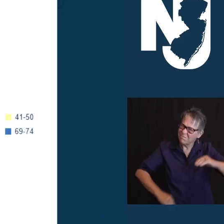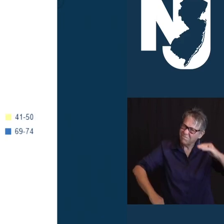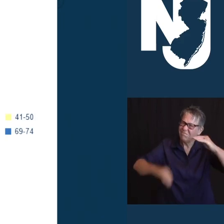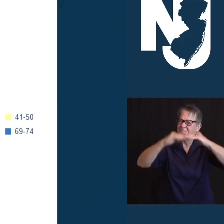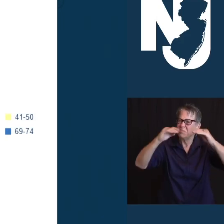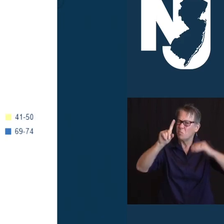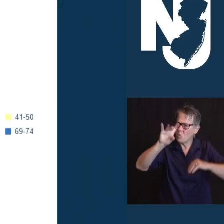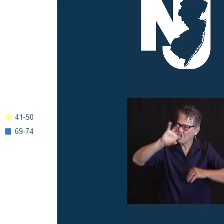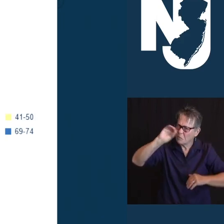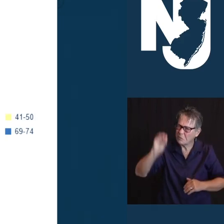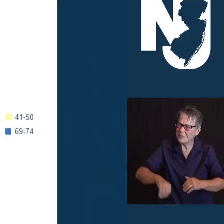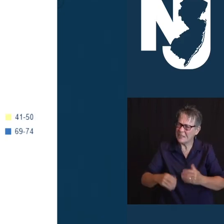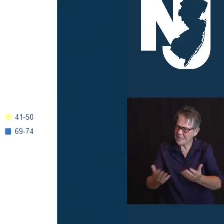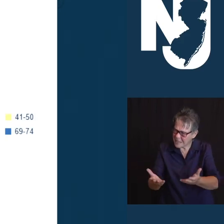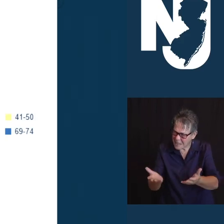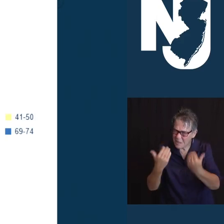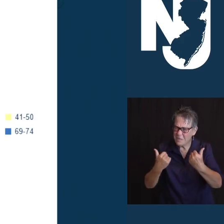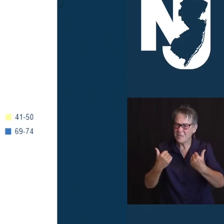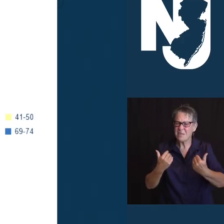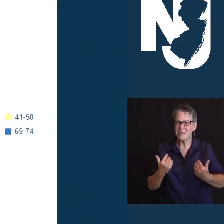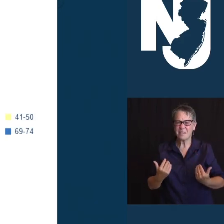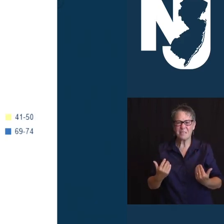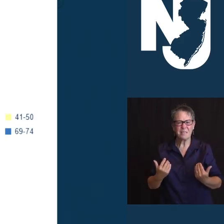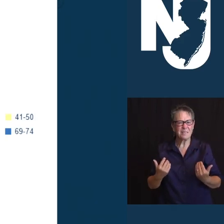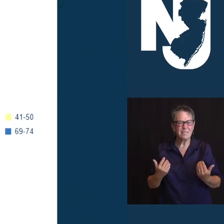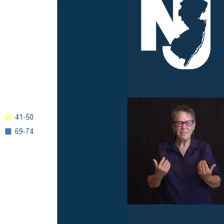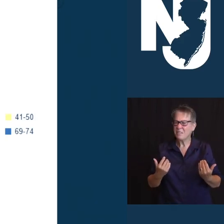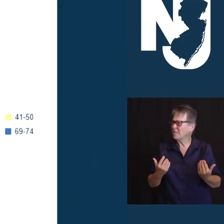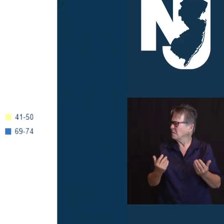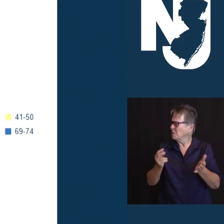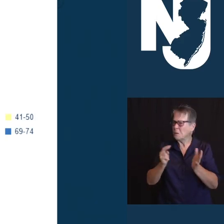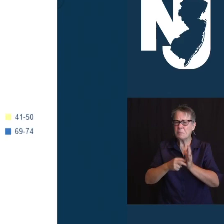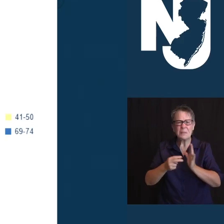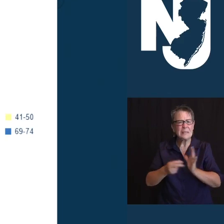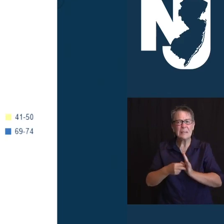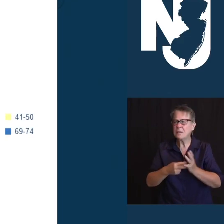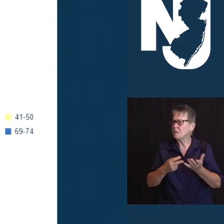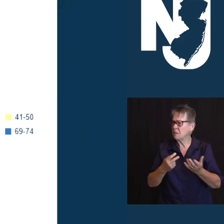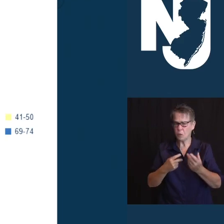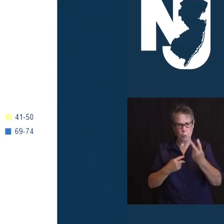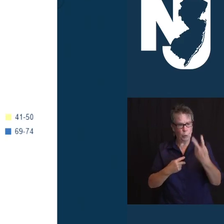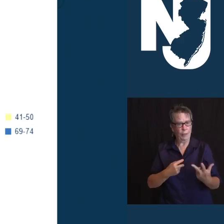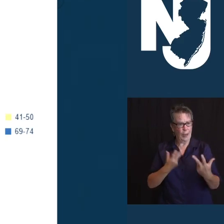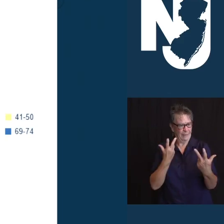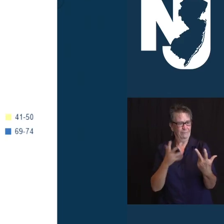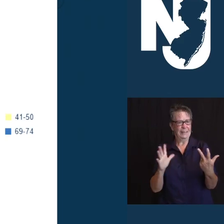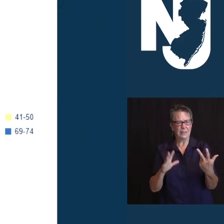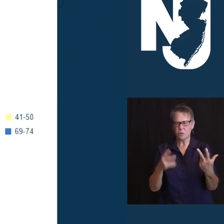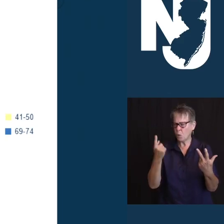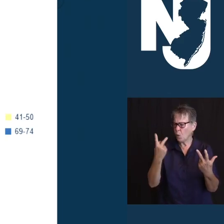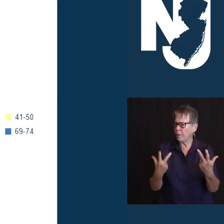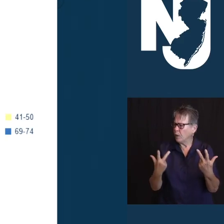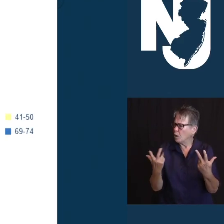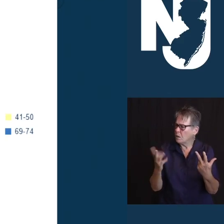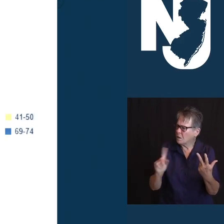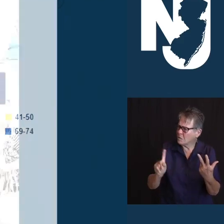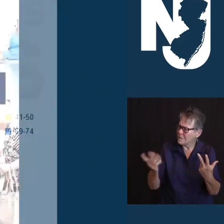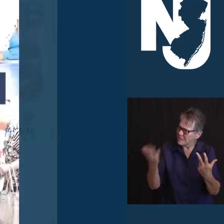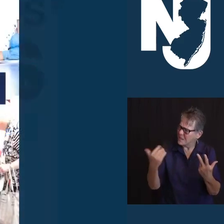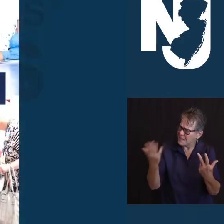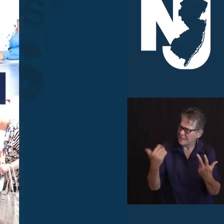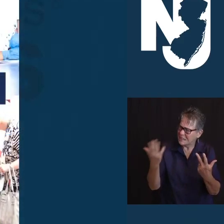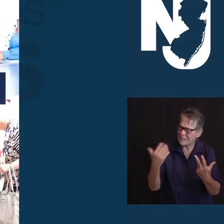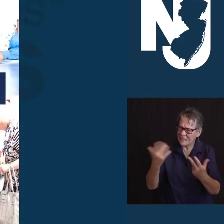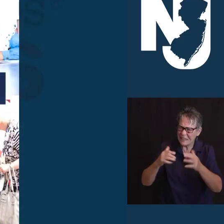roughly 1/3 of New Jerseyans still need to be, and if you have not yet responded to the census, we urge you to do so.